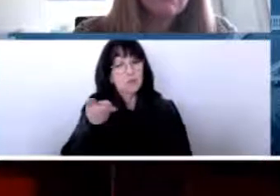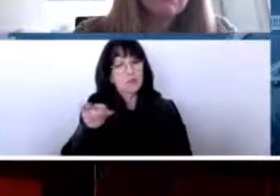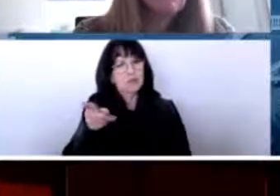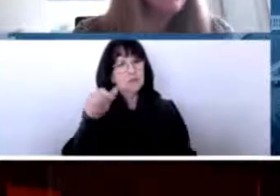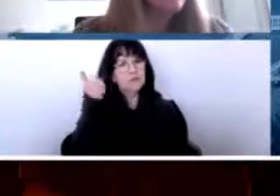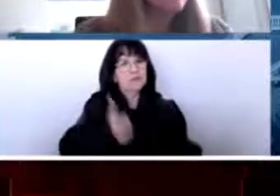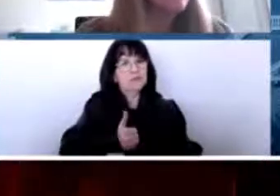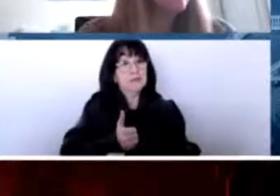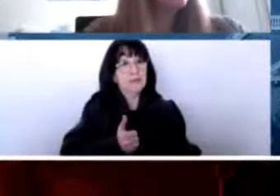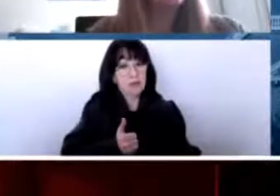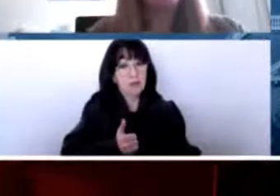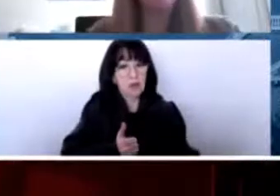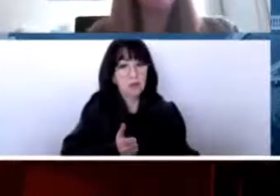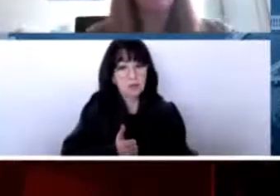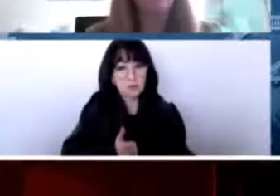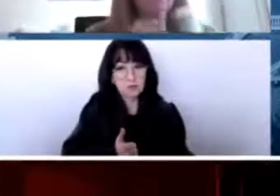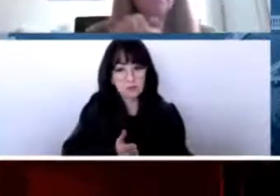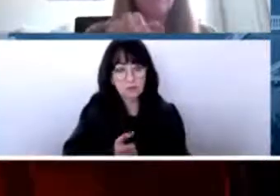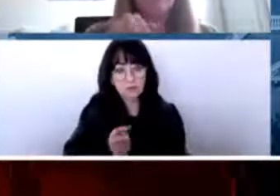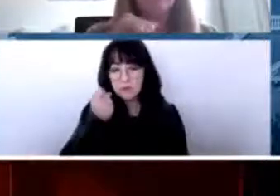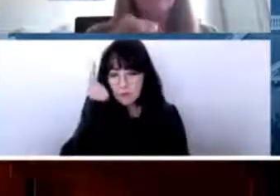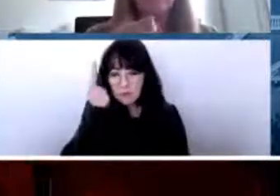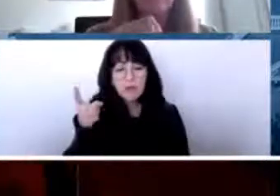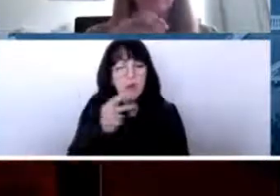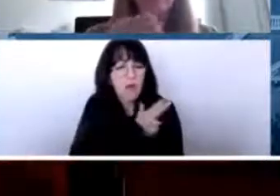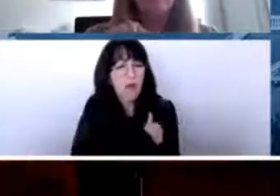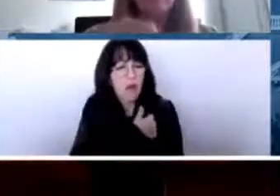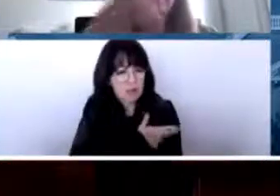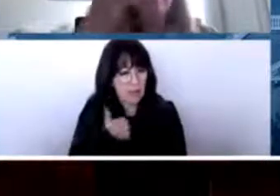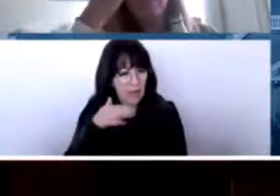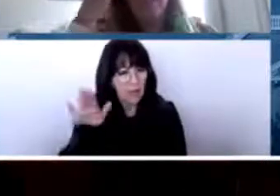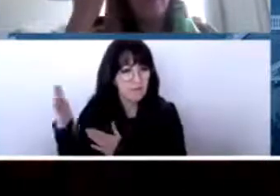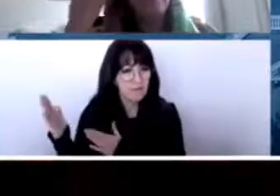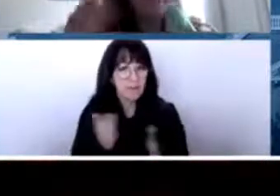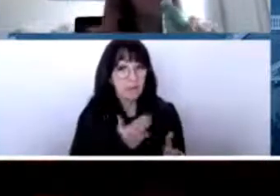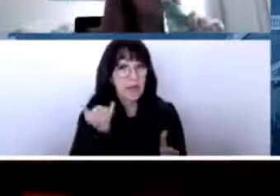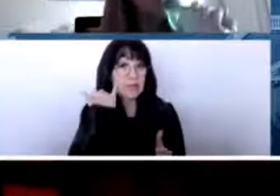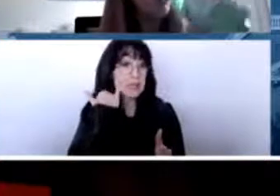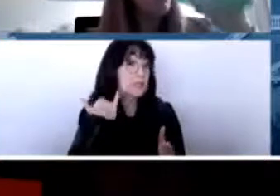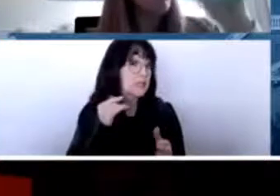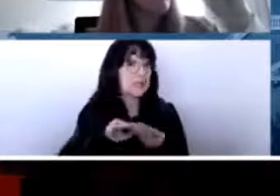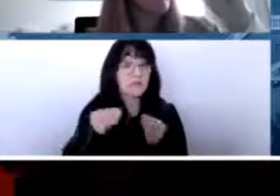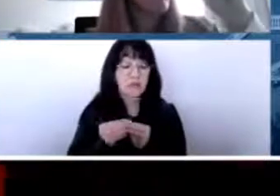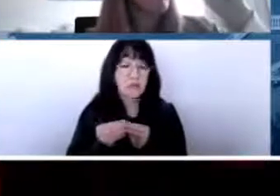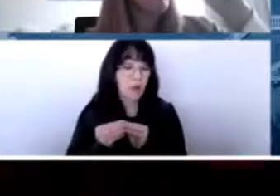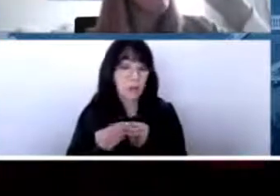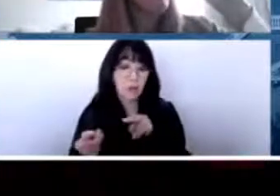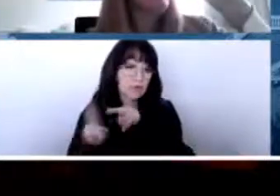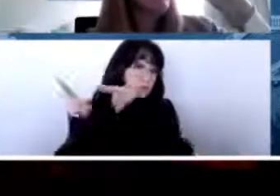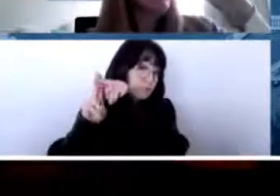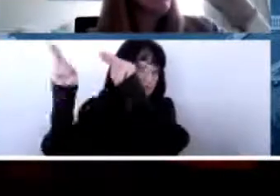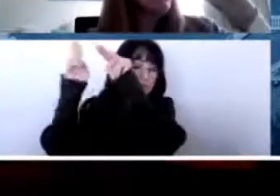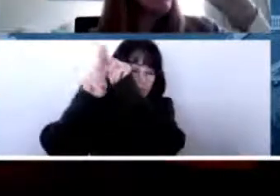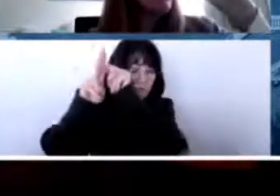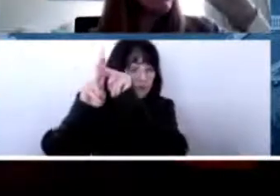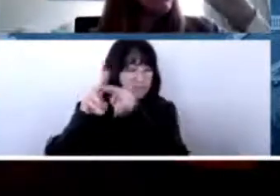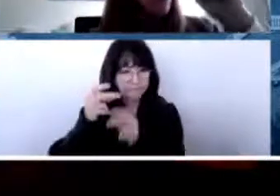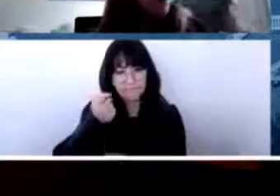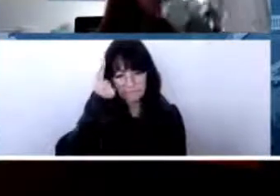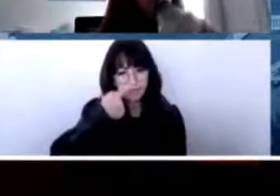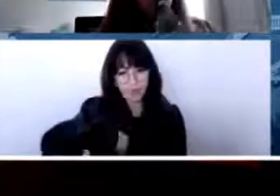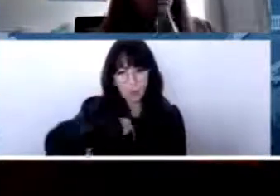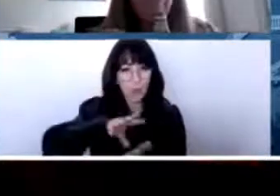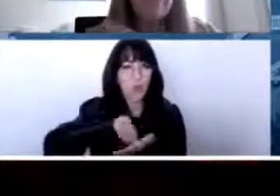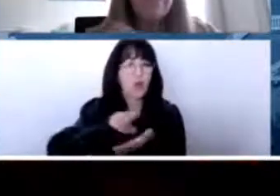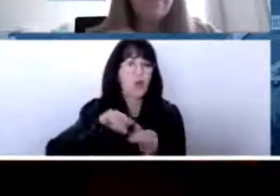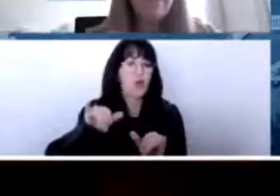So hospitals always have surge plans, and those surge plans, and we learned more about that in the last 2 years, I think anybody ever wished, was how do we get